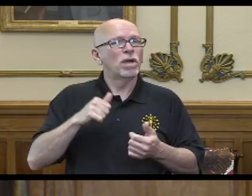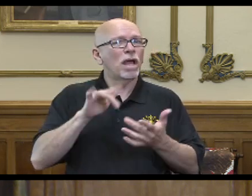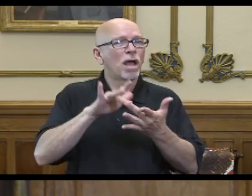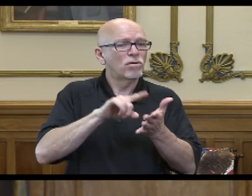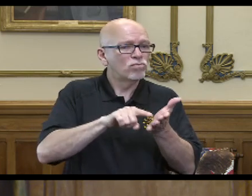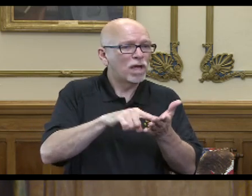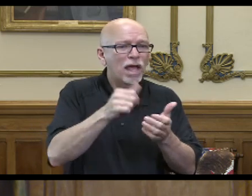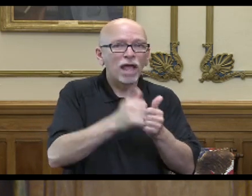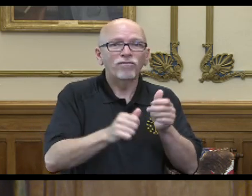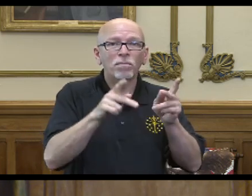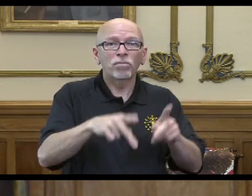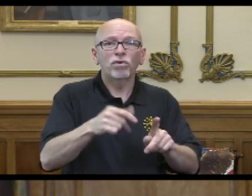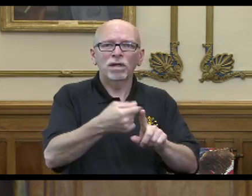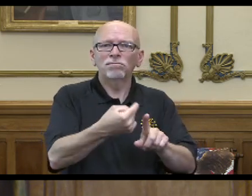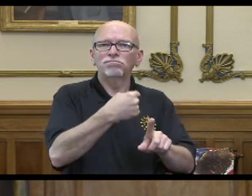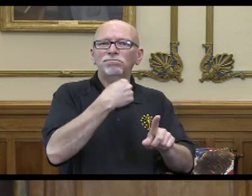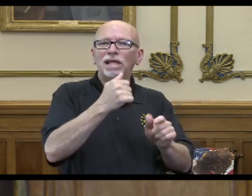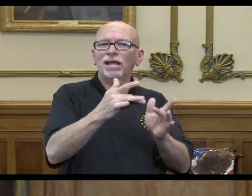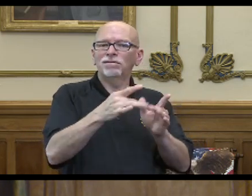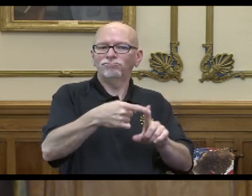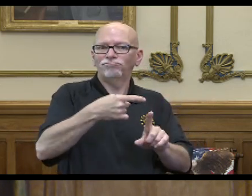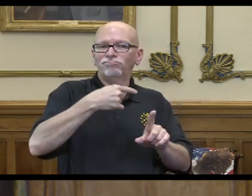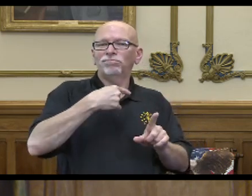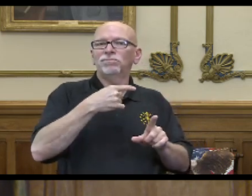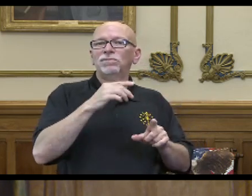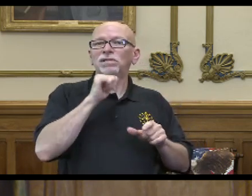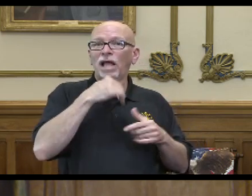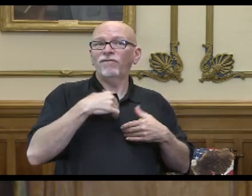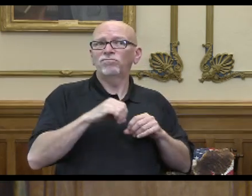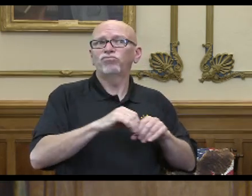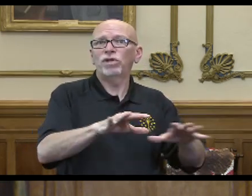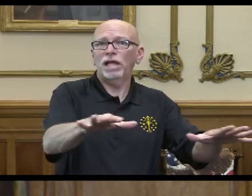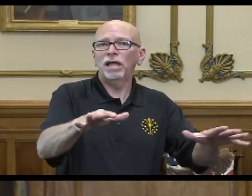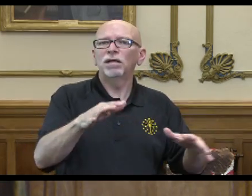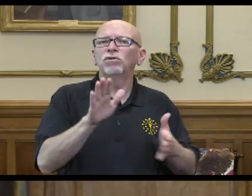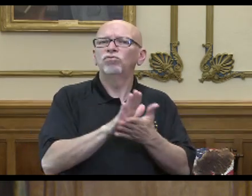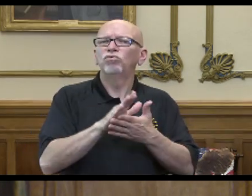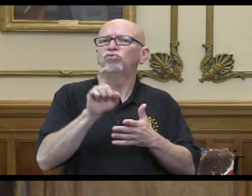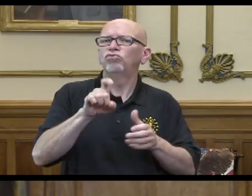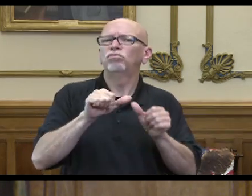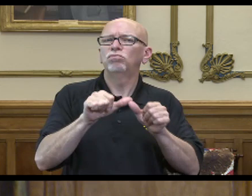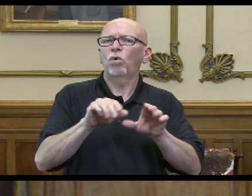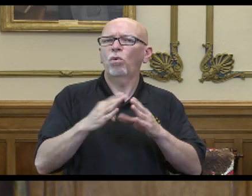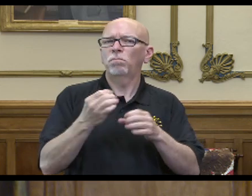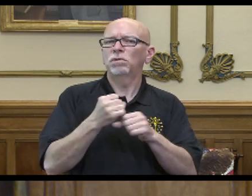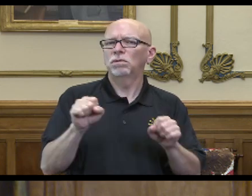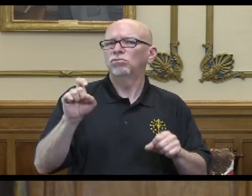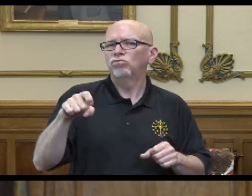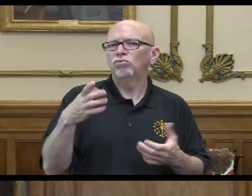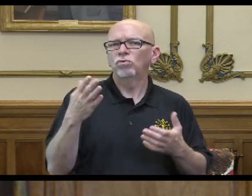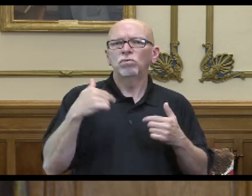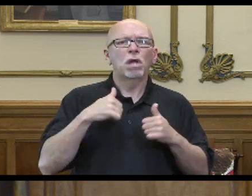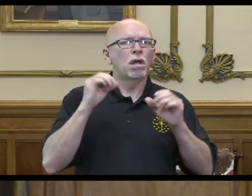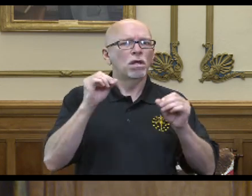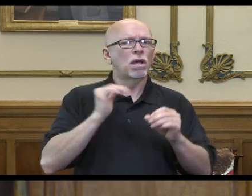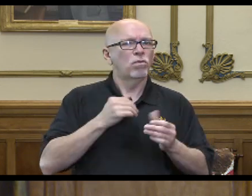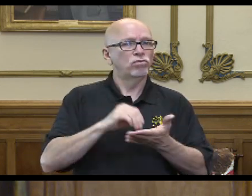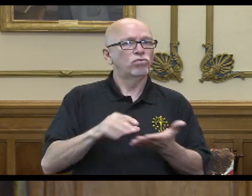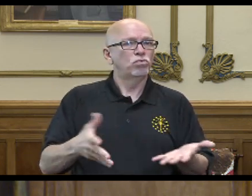trace every individual back and that we don't have a large amount of community spread, schools should be able to stay open safely and educate our